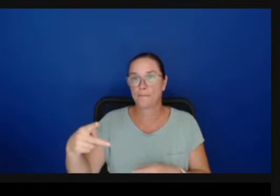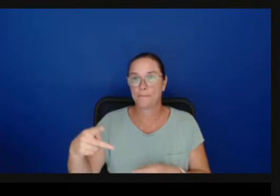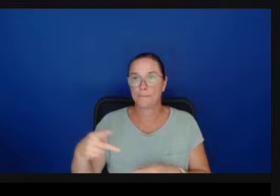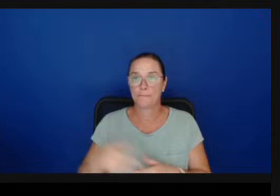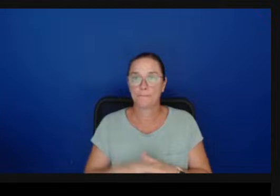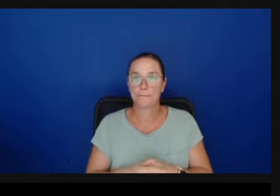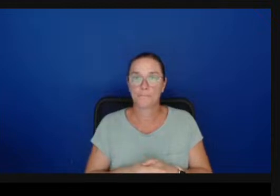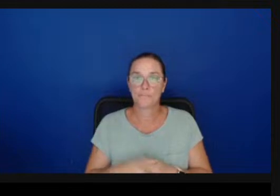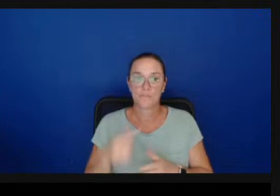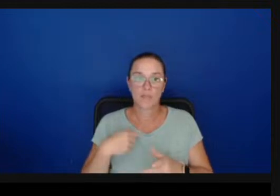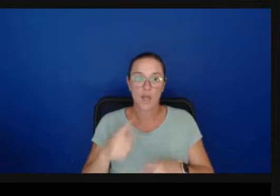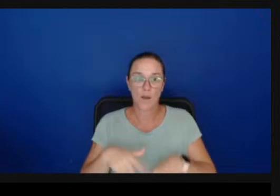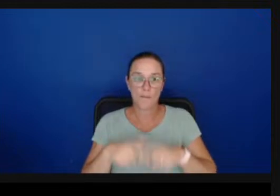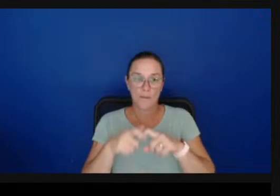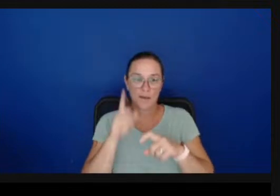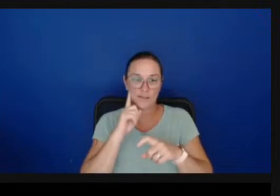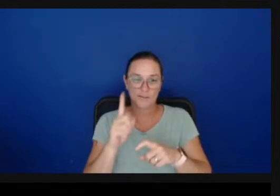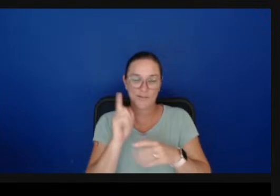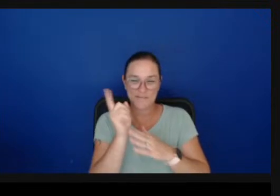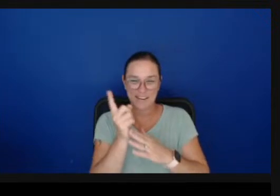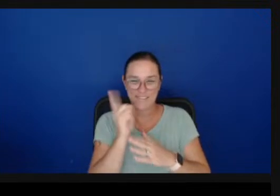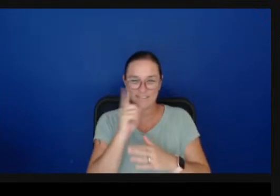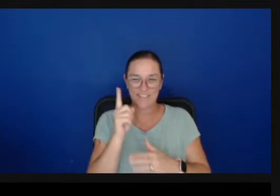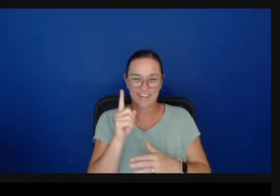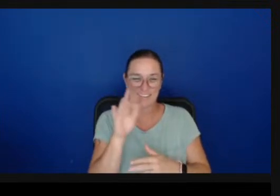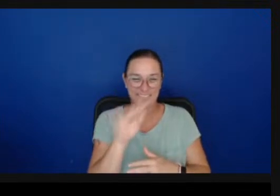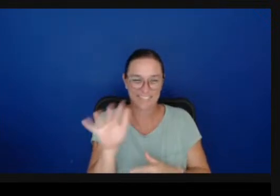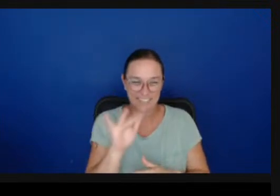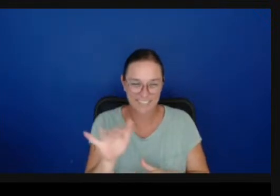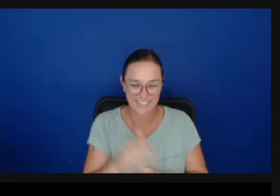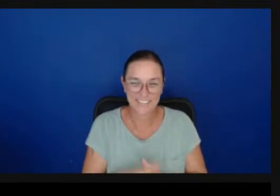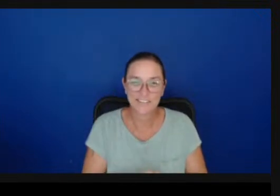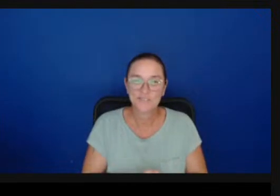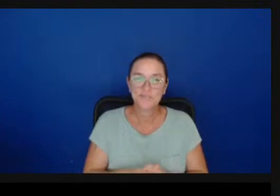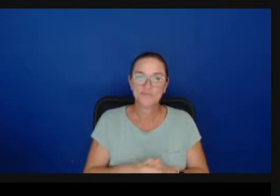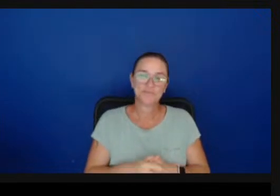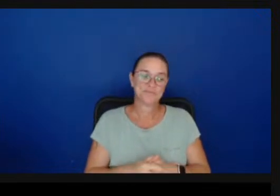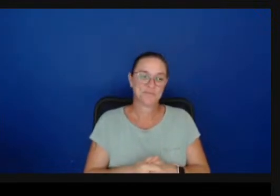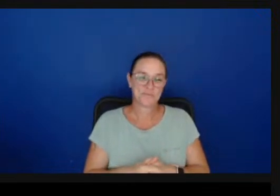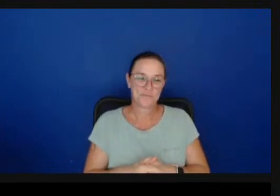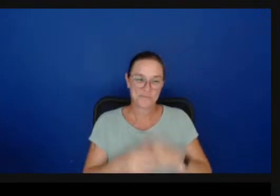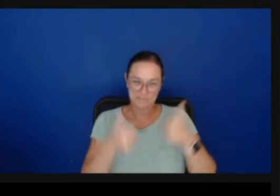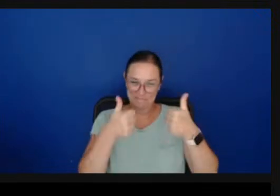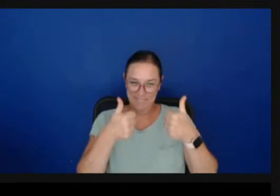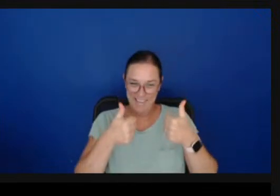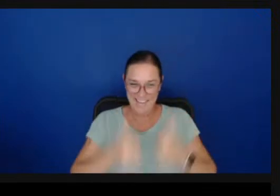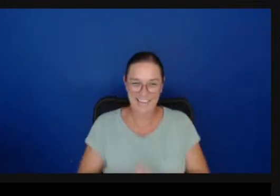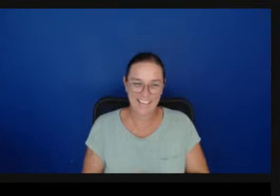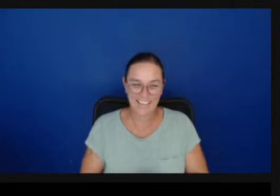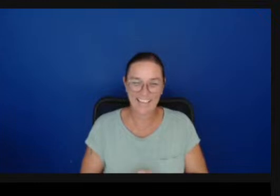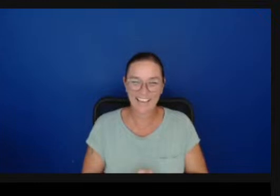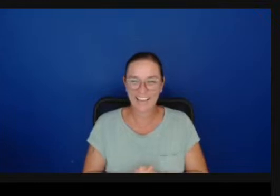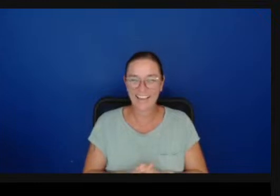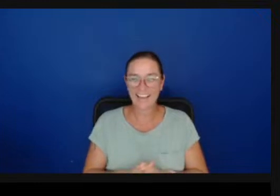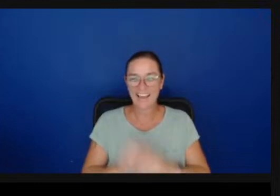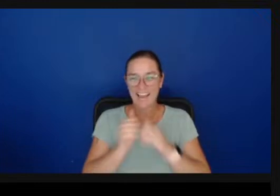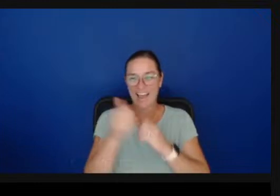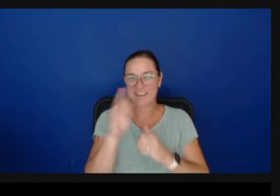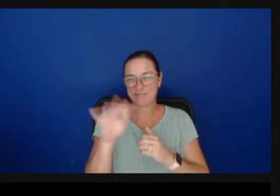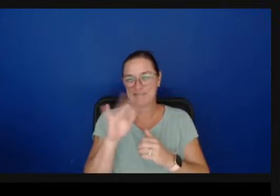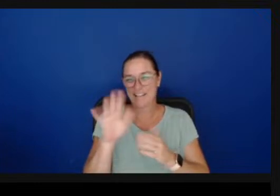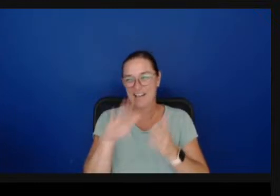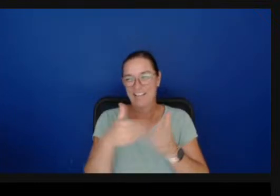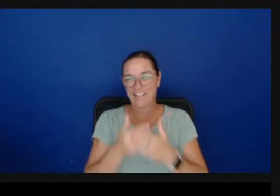pause a second here to let our ASL interpreters figure out you know, how this all works. I don't